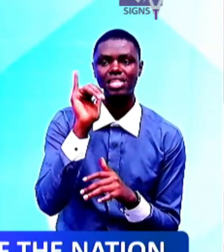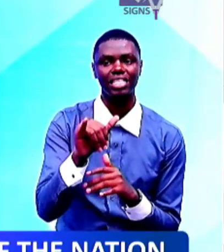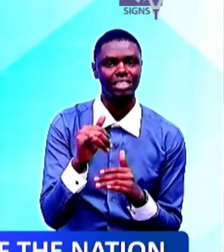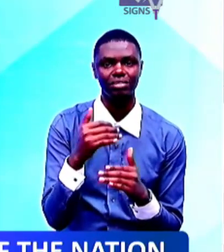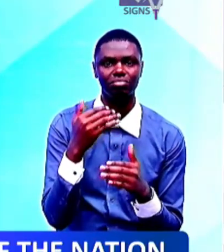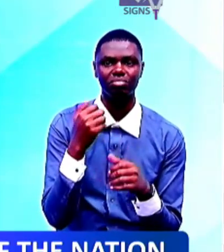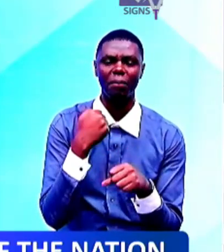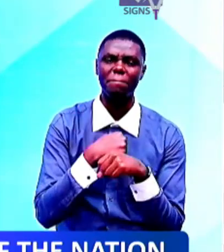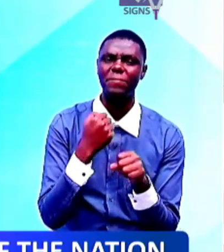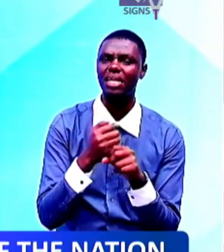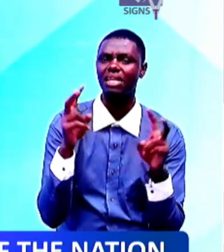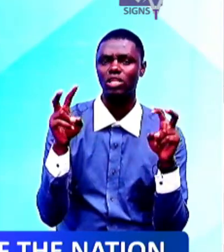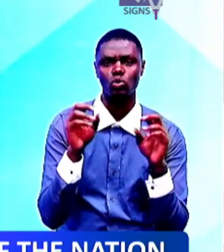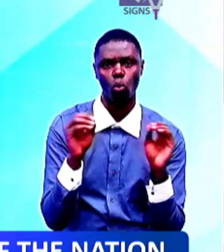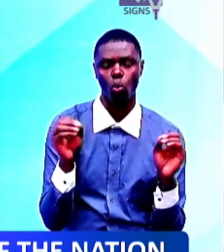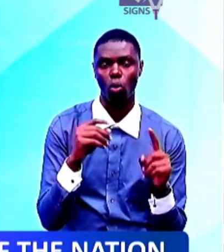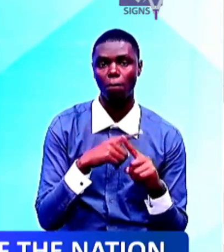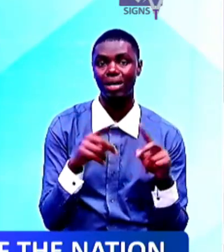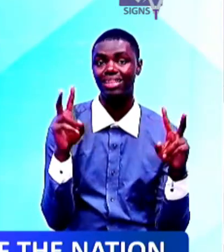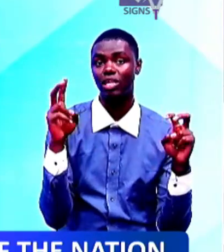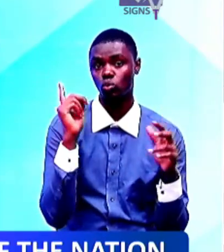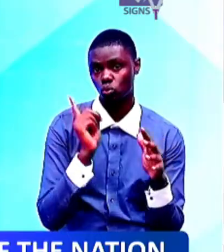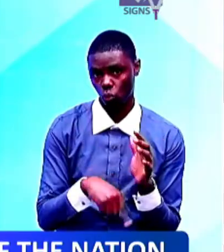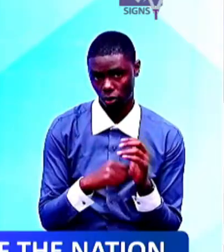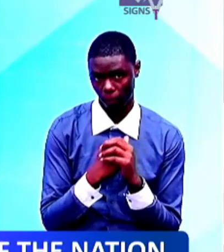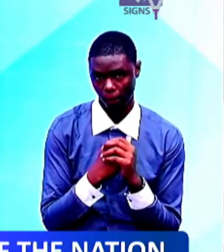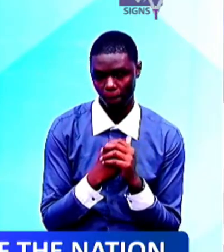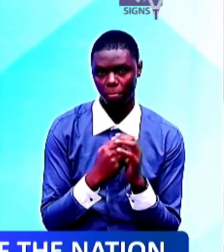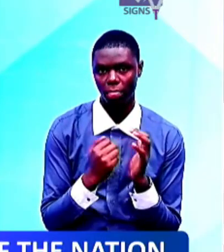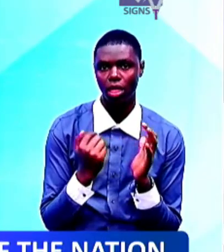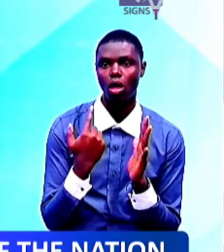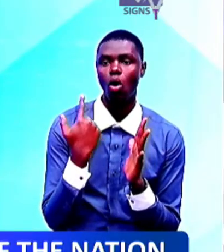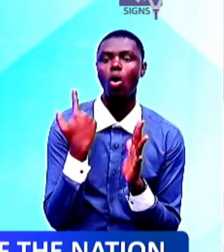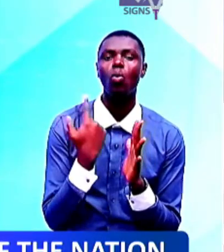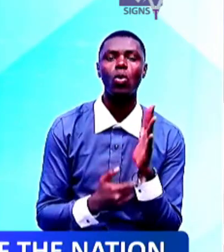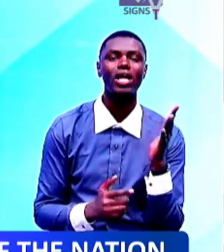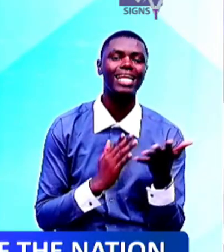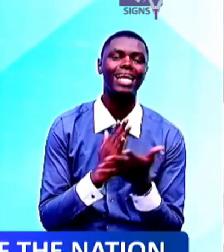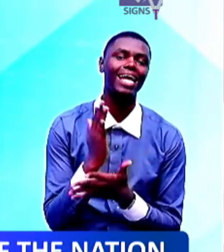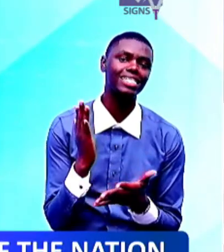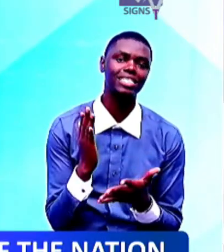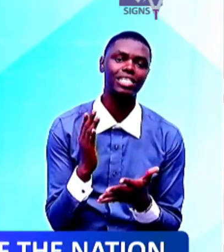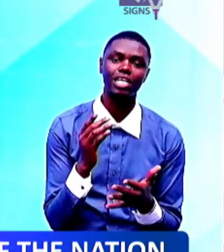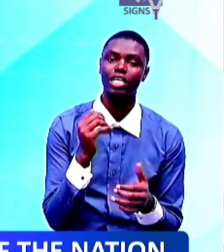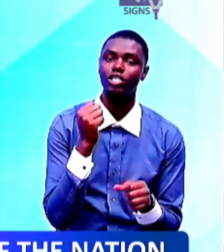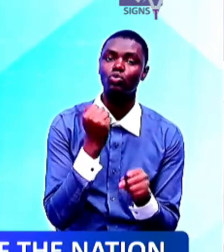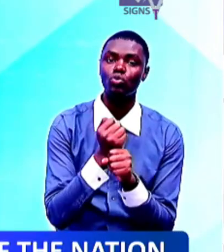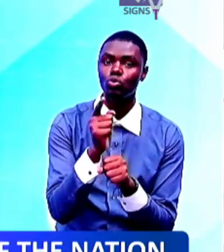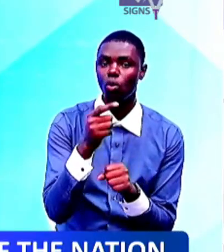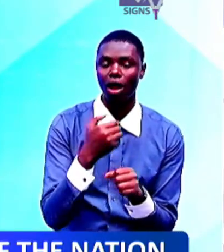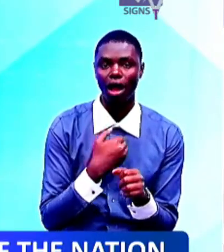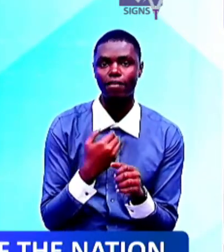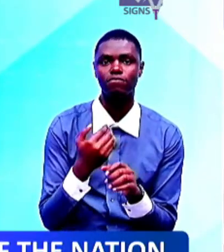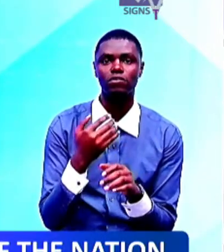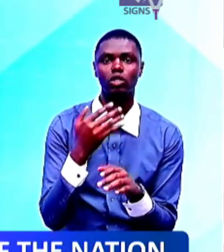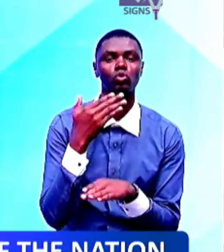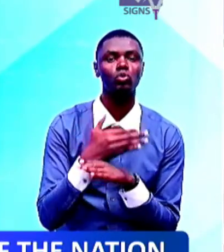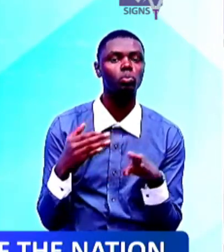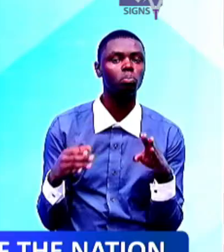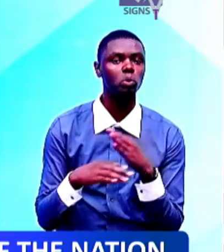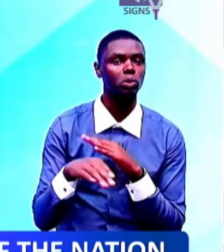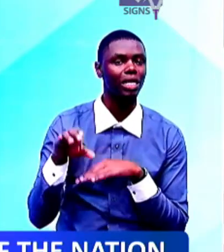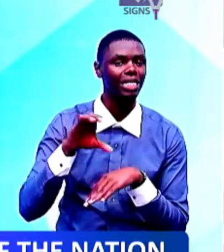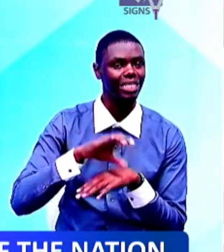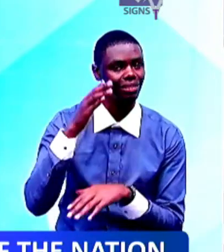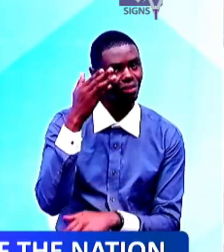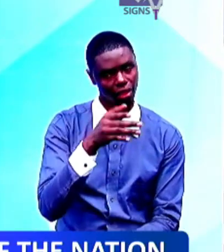made an issue. The issue here is, what right do they have to put that structure over